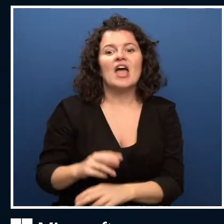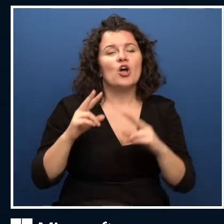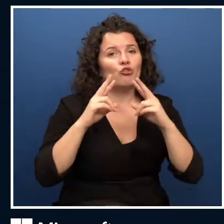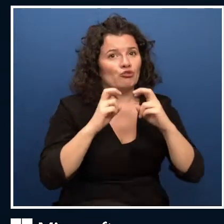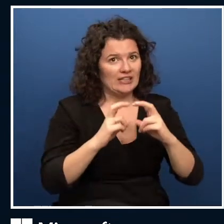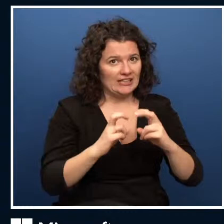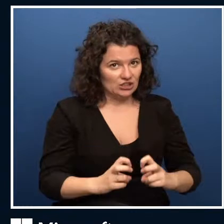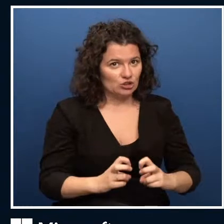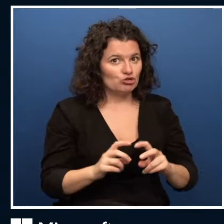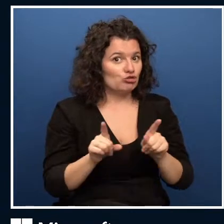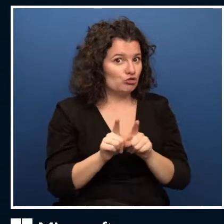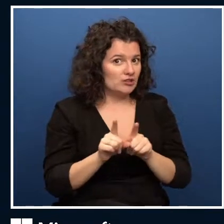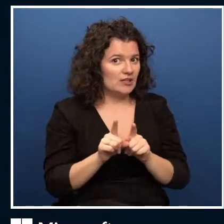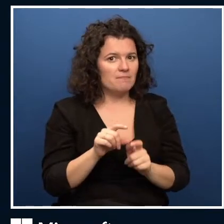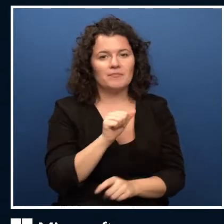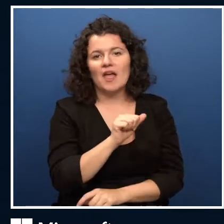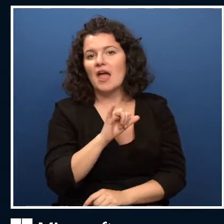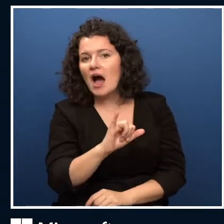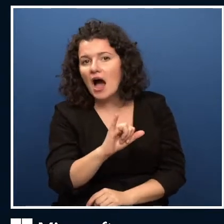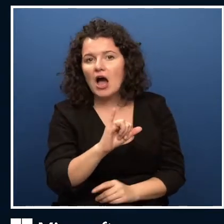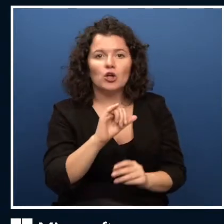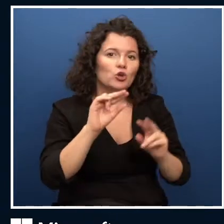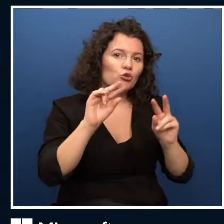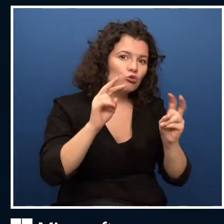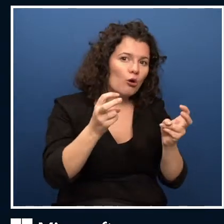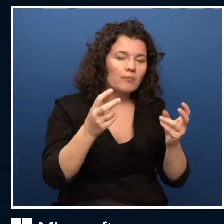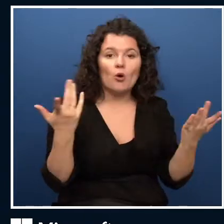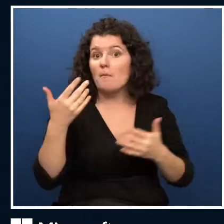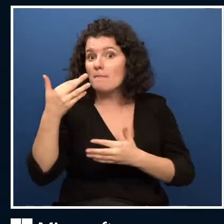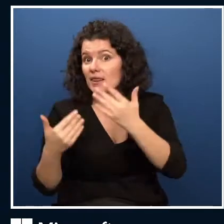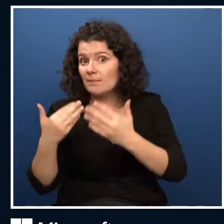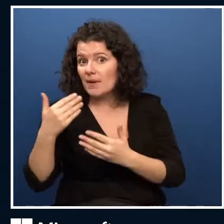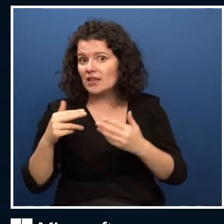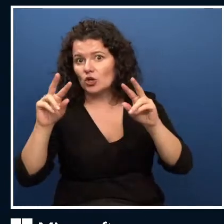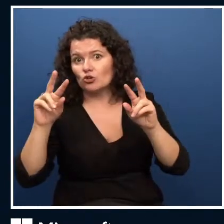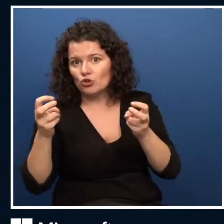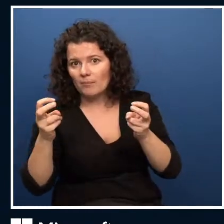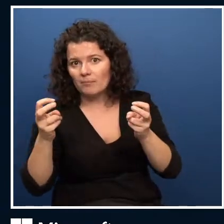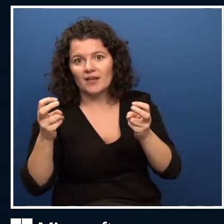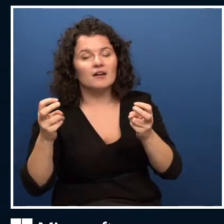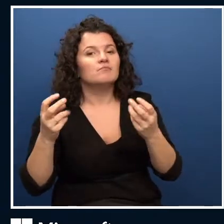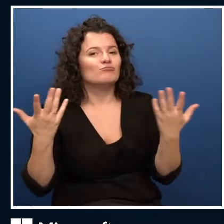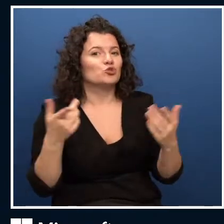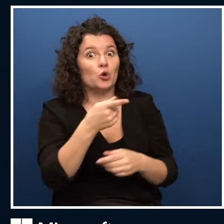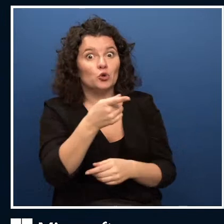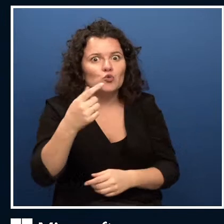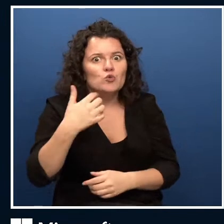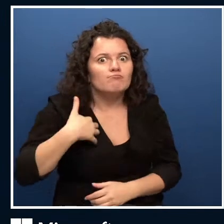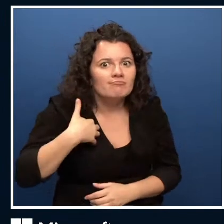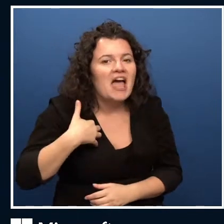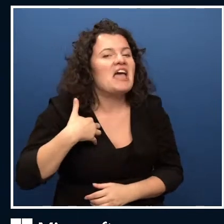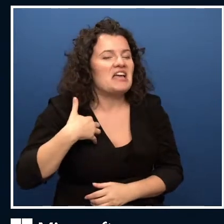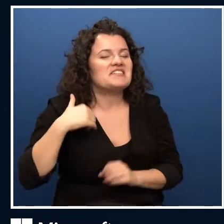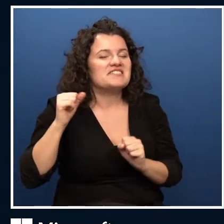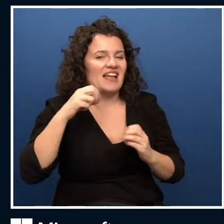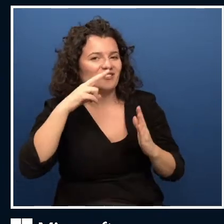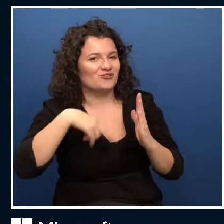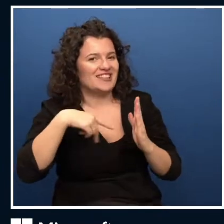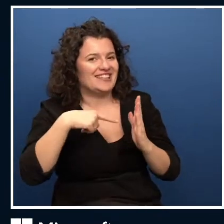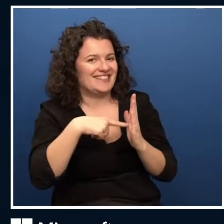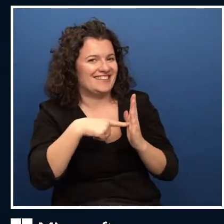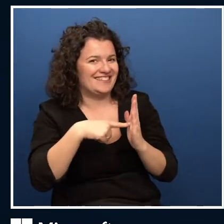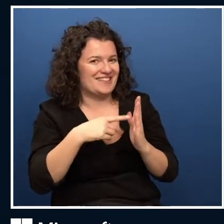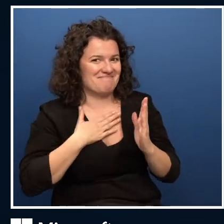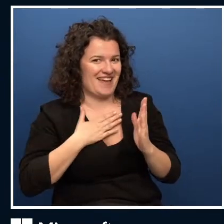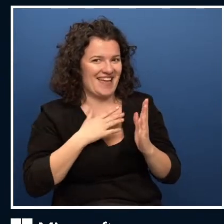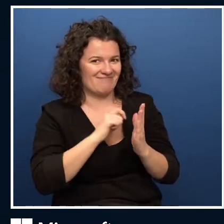and mathematics. Feel free to check them out if that's what you're interested in. And to know more about me or connect with me, here